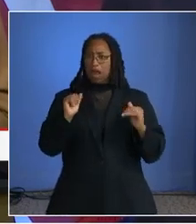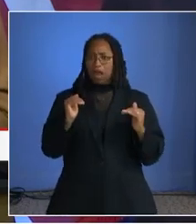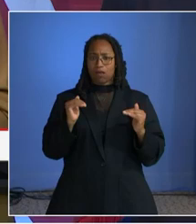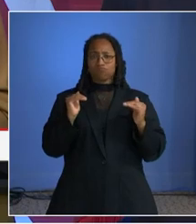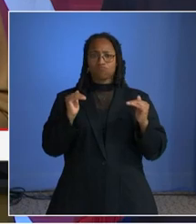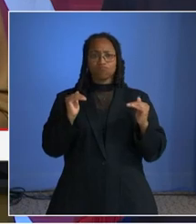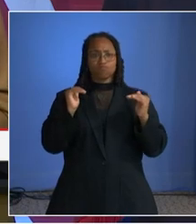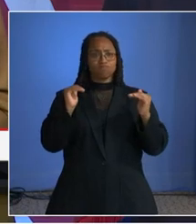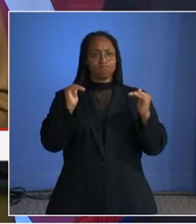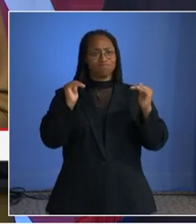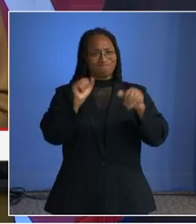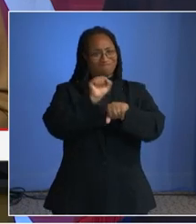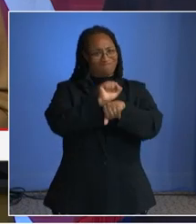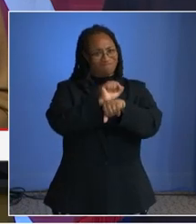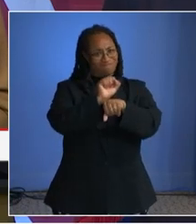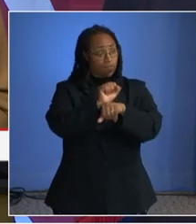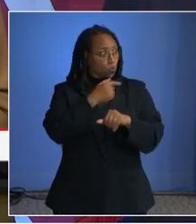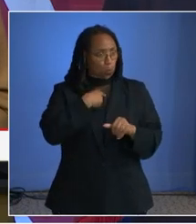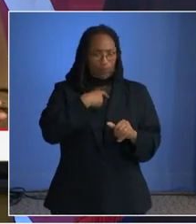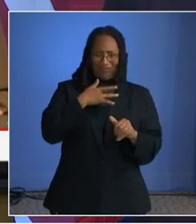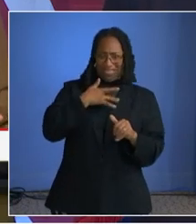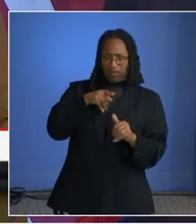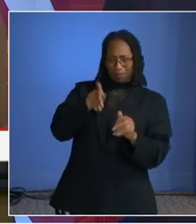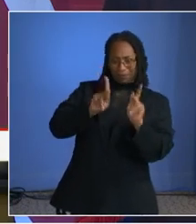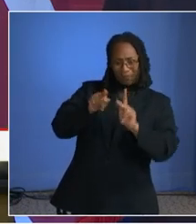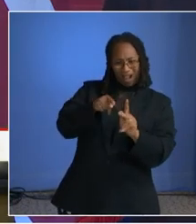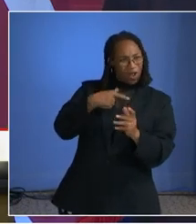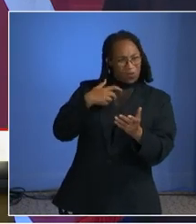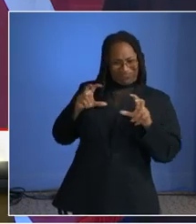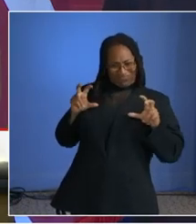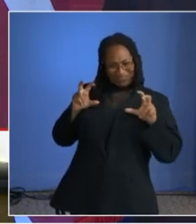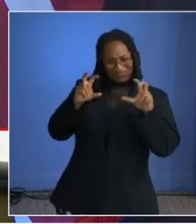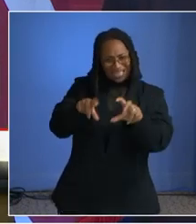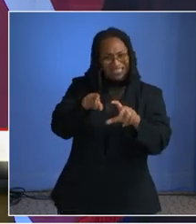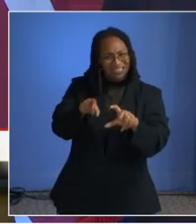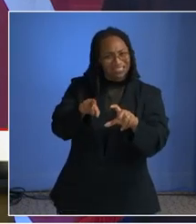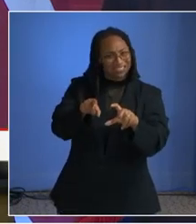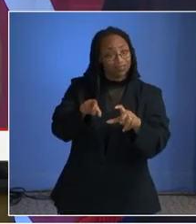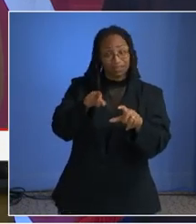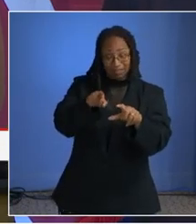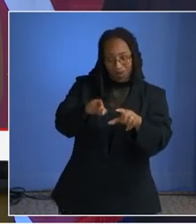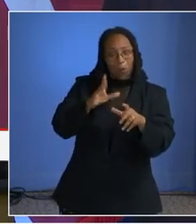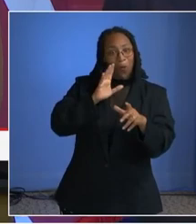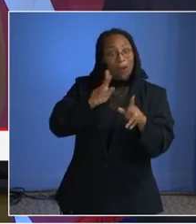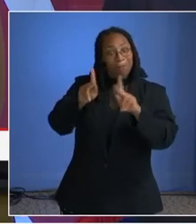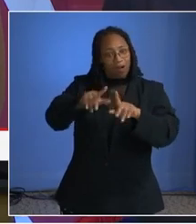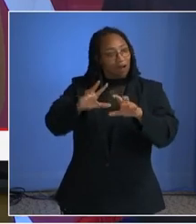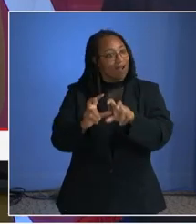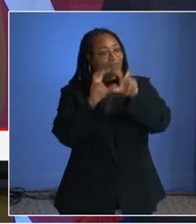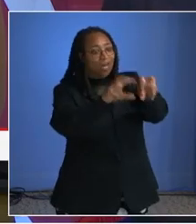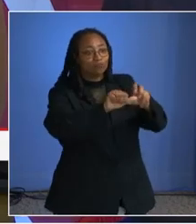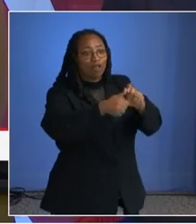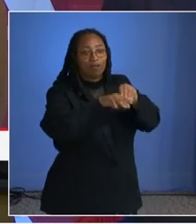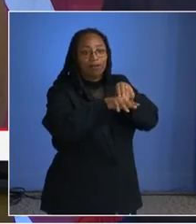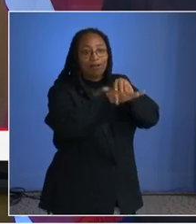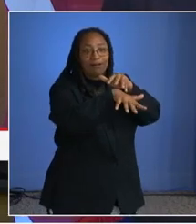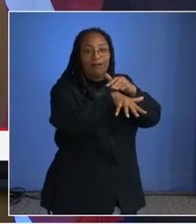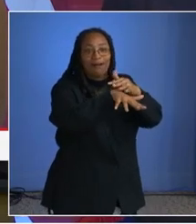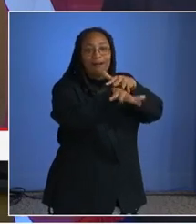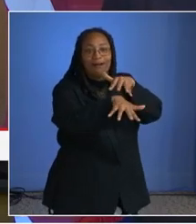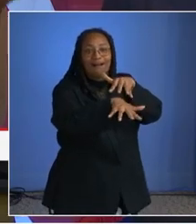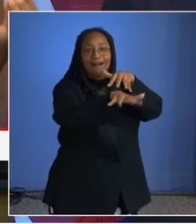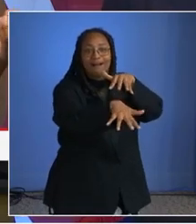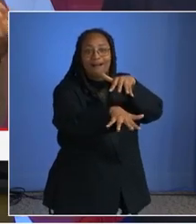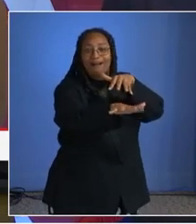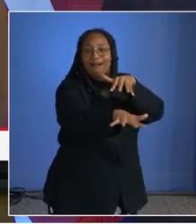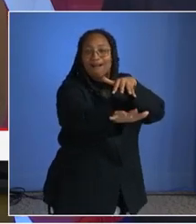back in their city. And so that's one of the strategies that you've seen over time. The mayor has increased our MPD cadet program, right, 50,